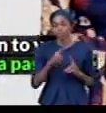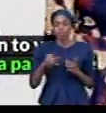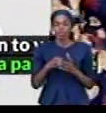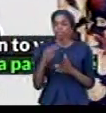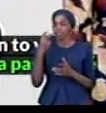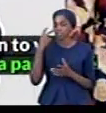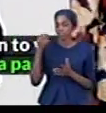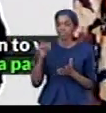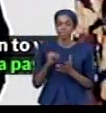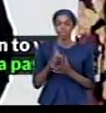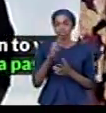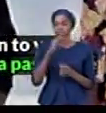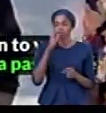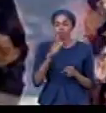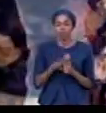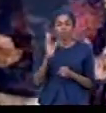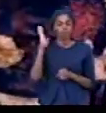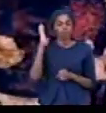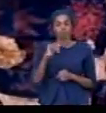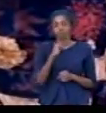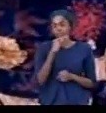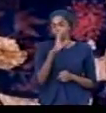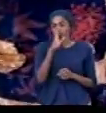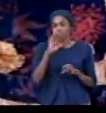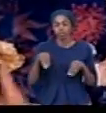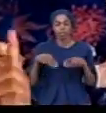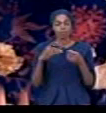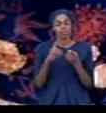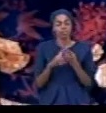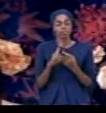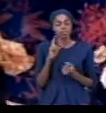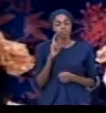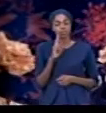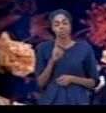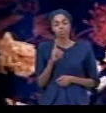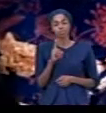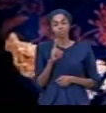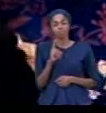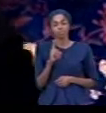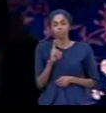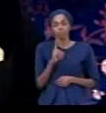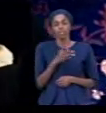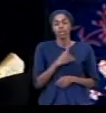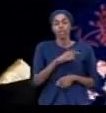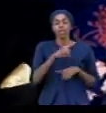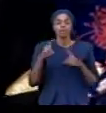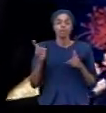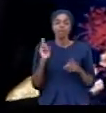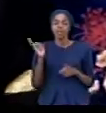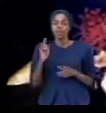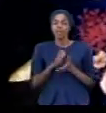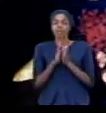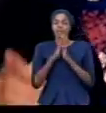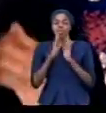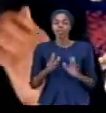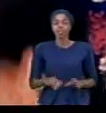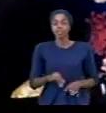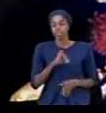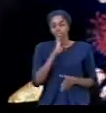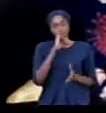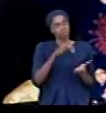to you, and wherefore peace is confusion